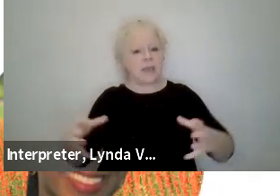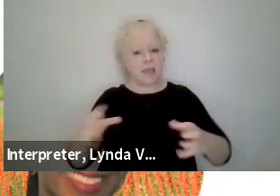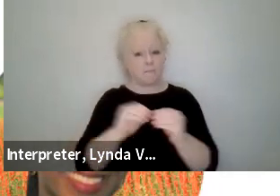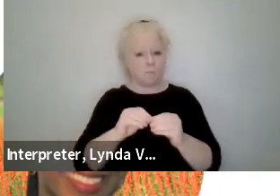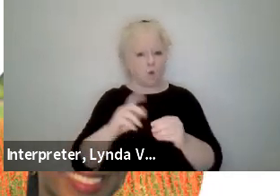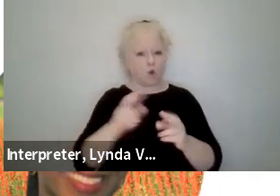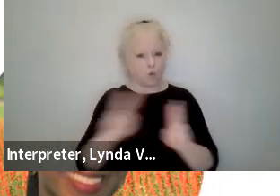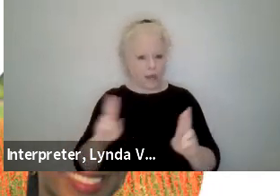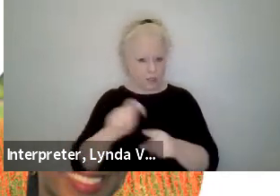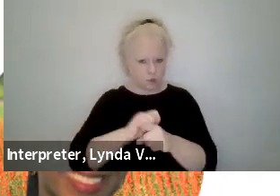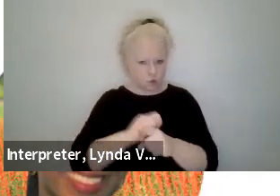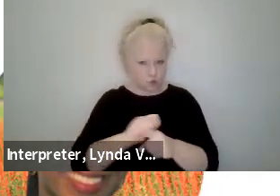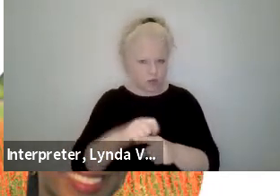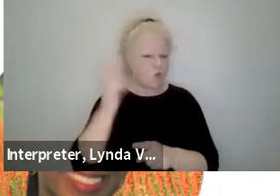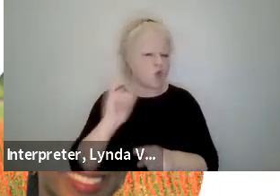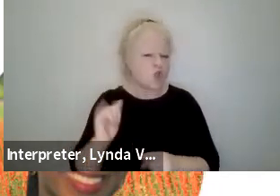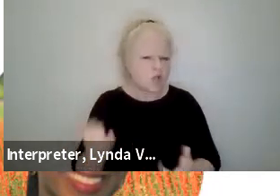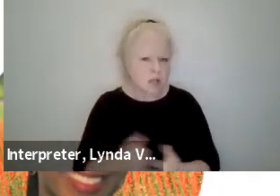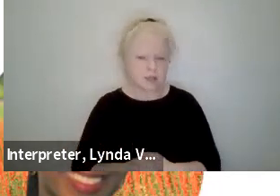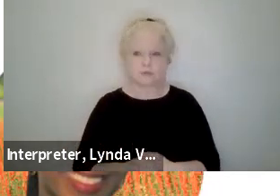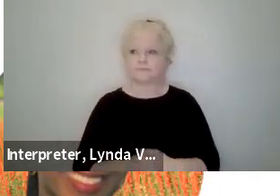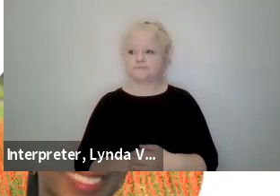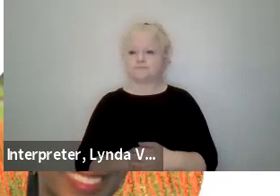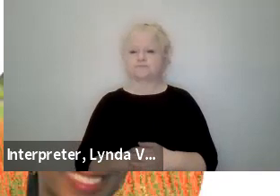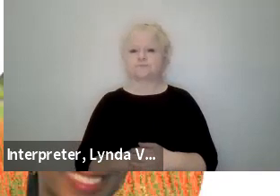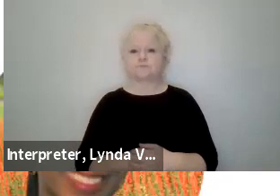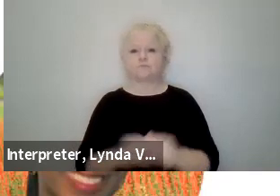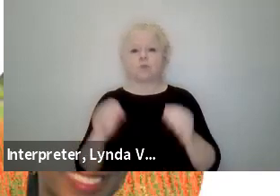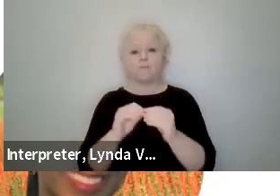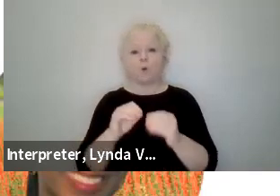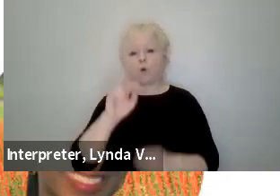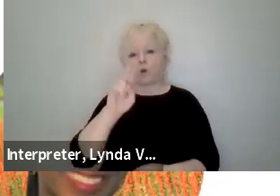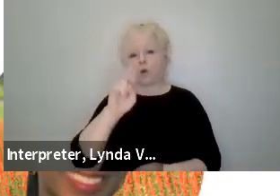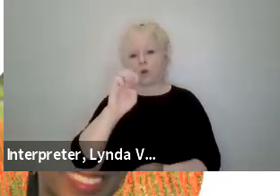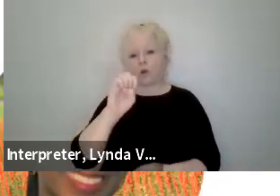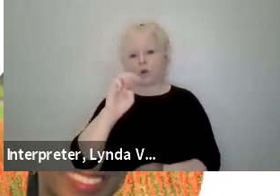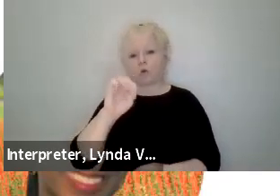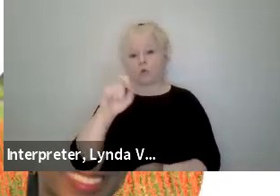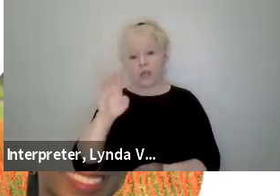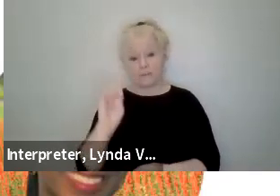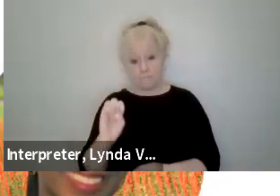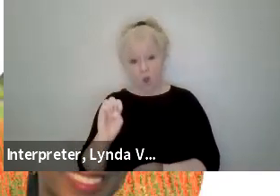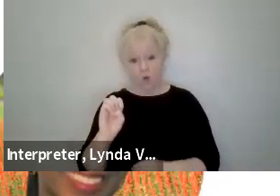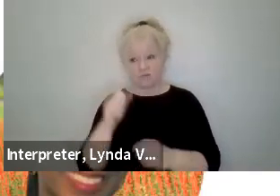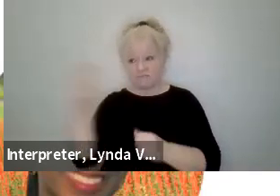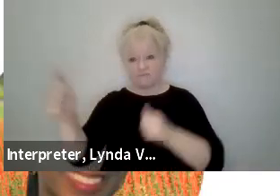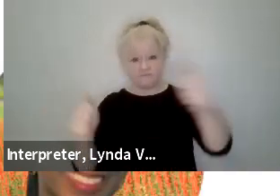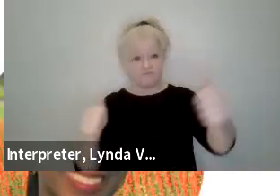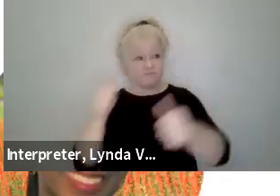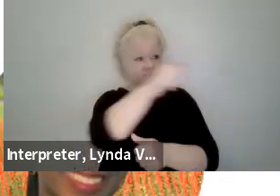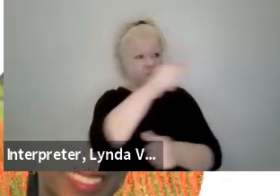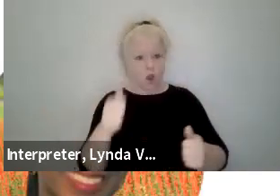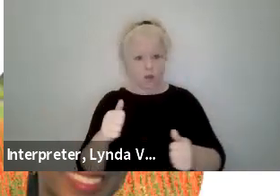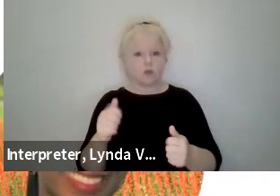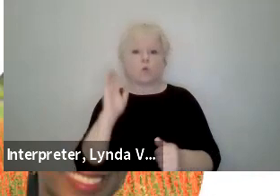us? Well, we plan to continue utilizing and enhancing our remote curriculum and the framework. The incorporation